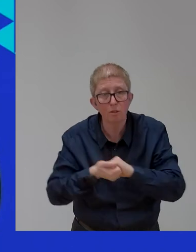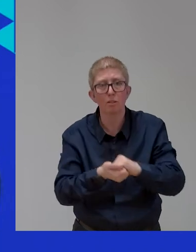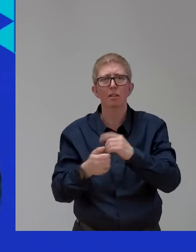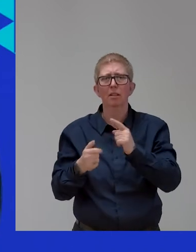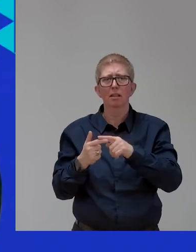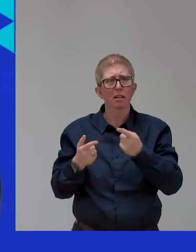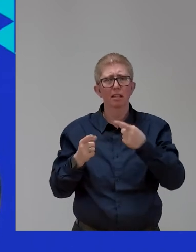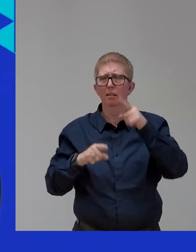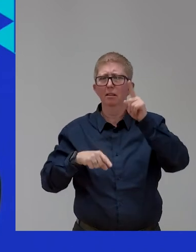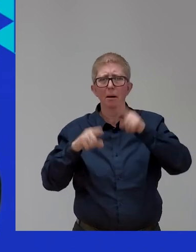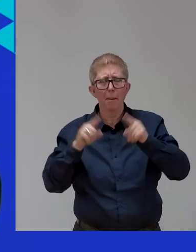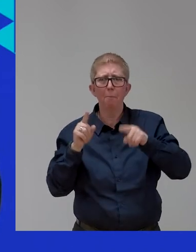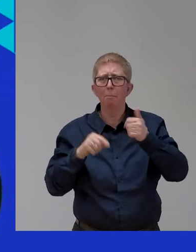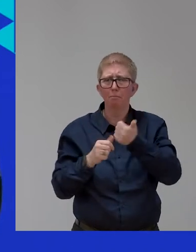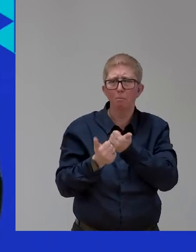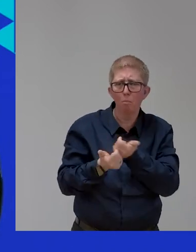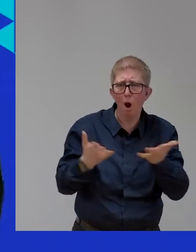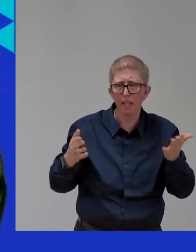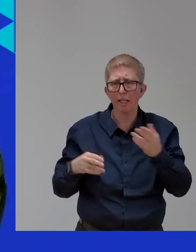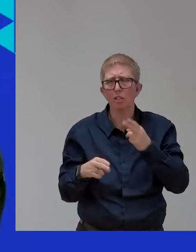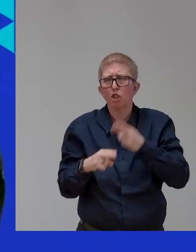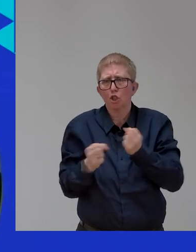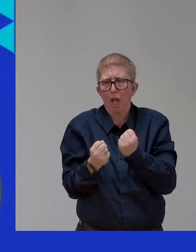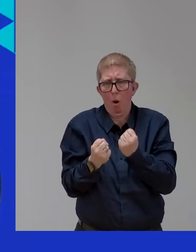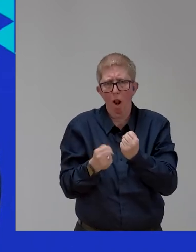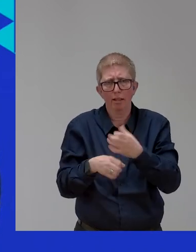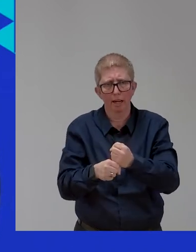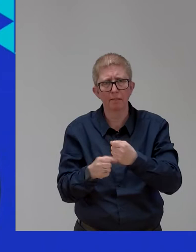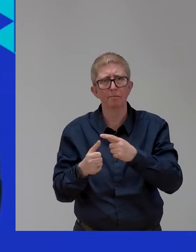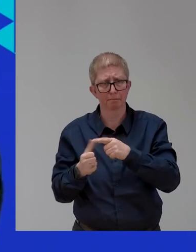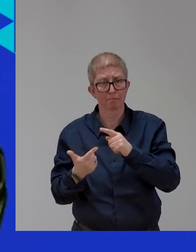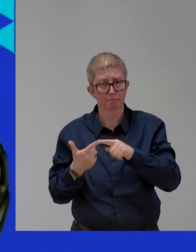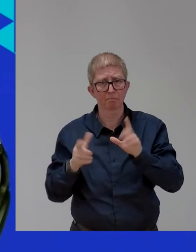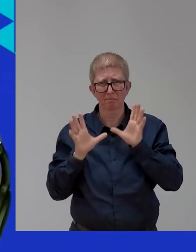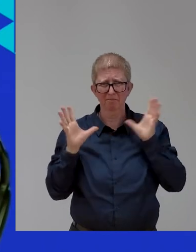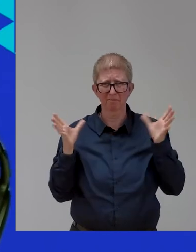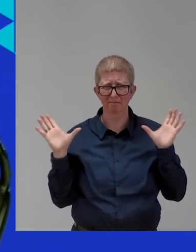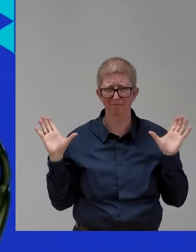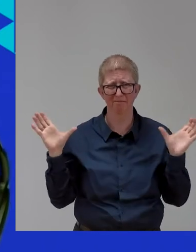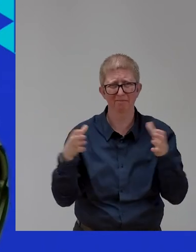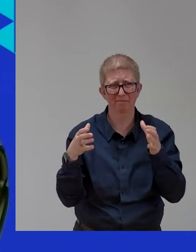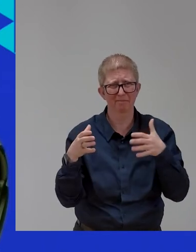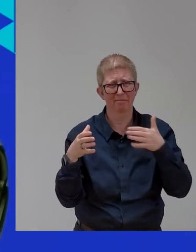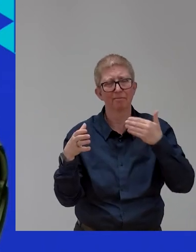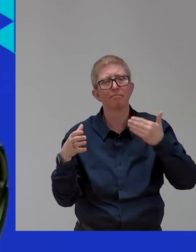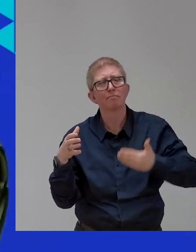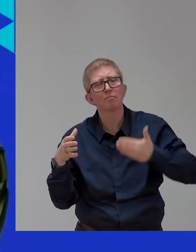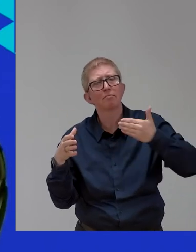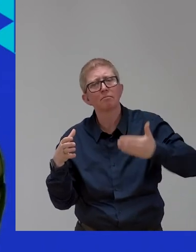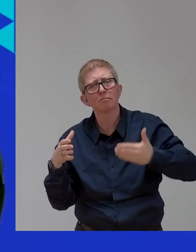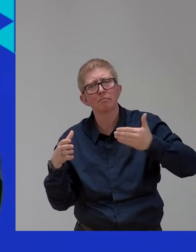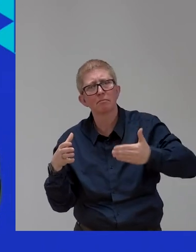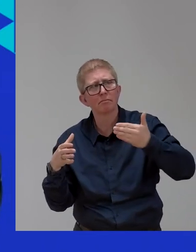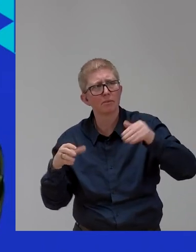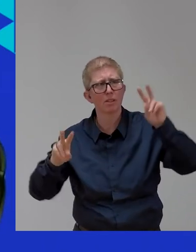bringing all the relevant stakeholders together. And sometimes it's a topical discussion where you see, look, this could be an ally for the